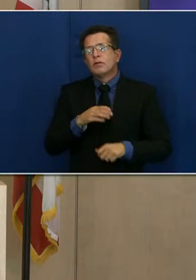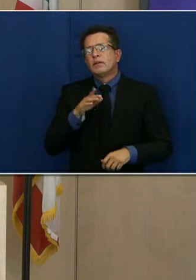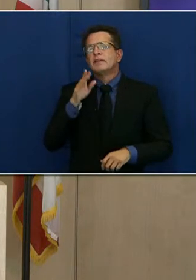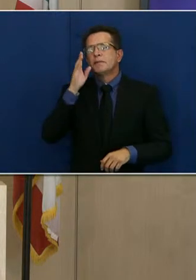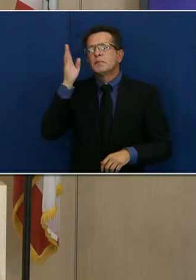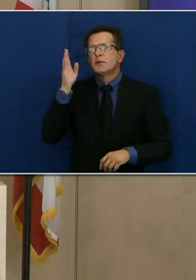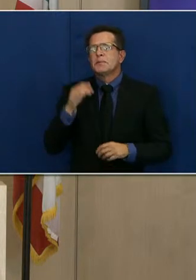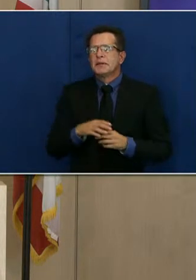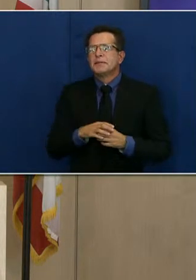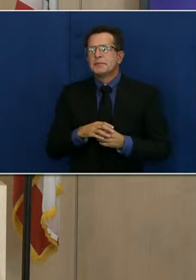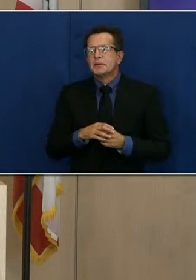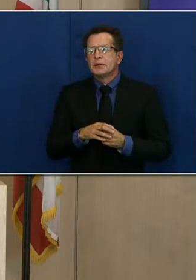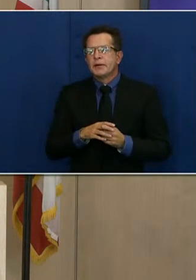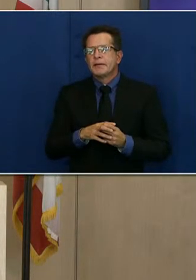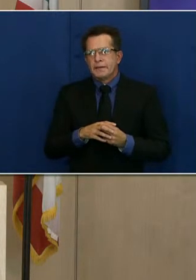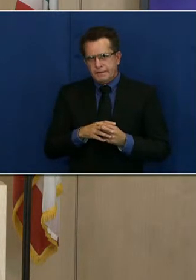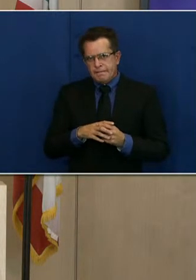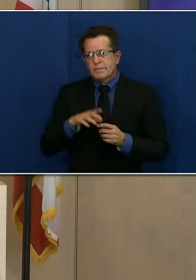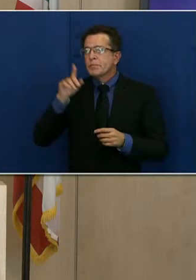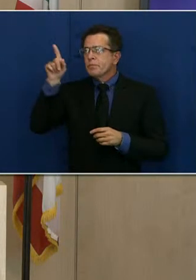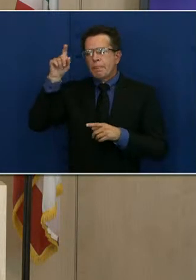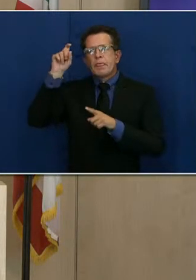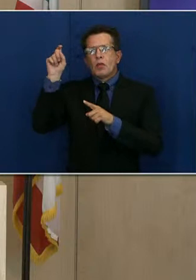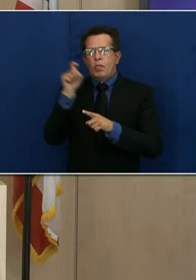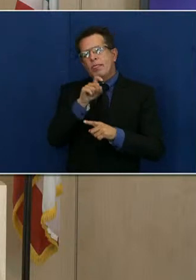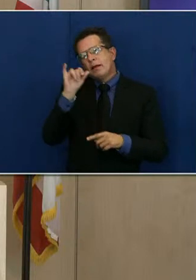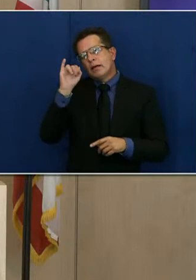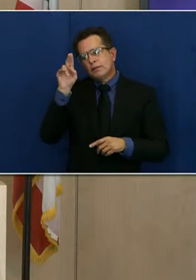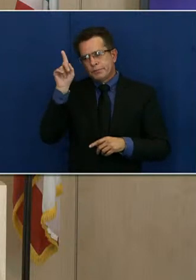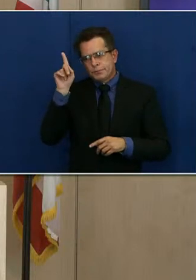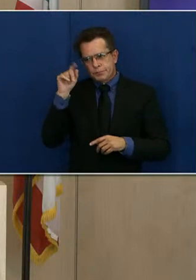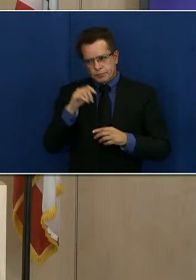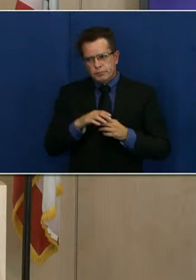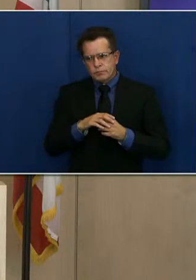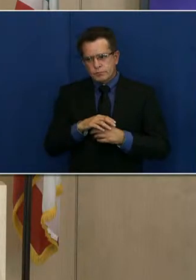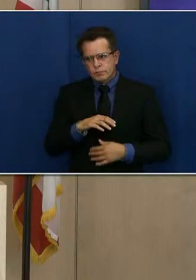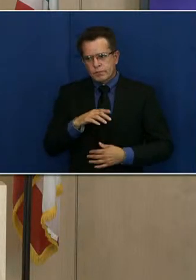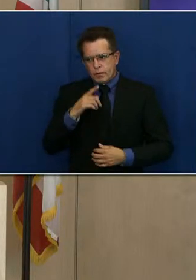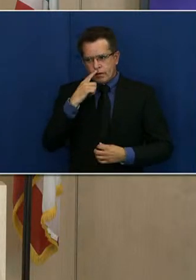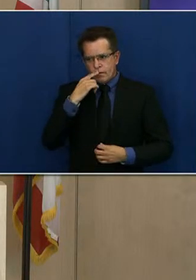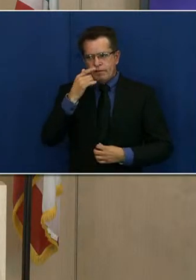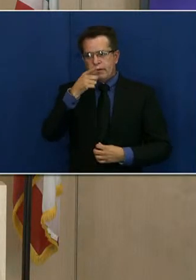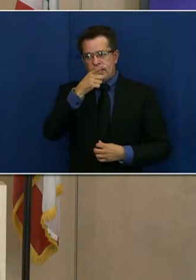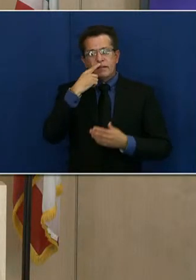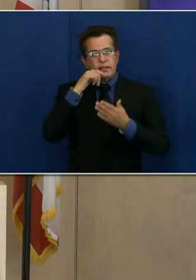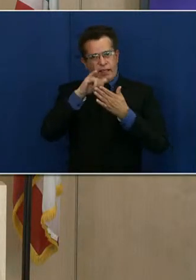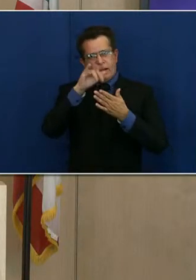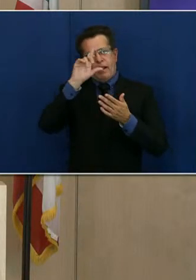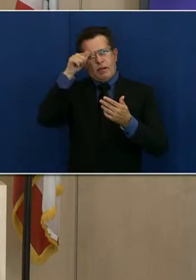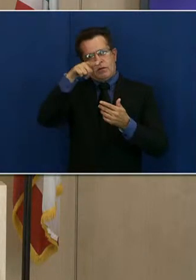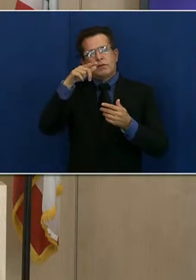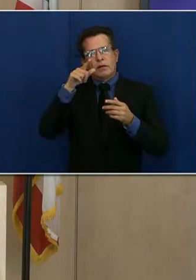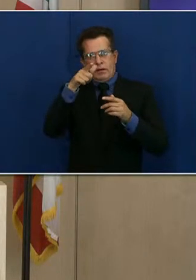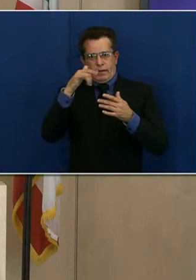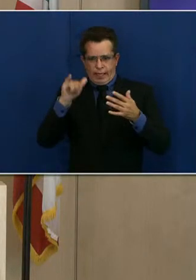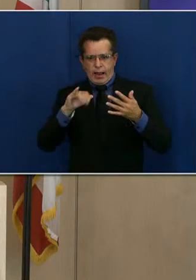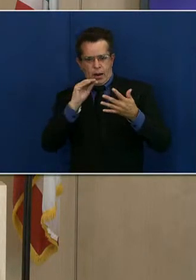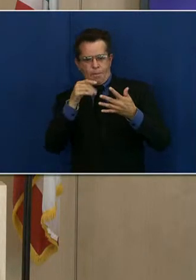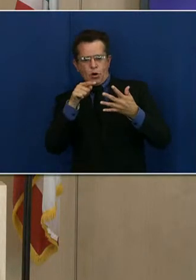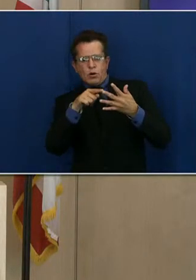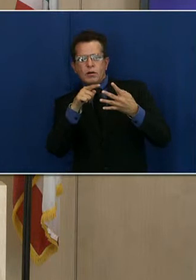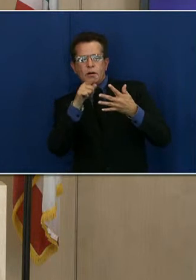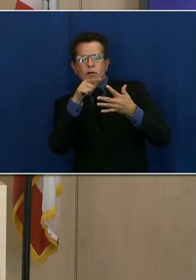last question about, you mentioned that it's downstream, it's a downstream metric, even